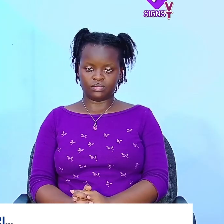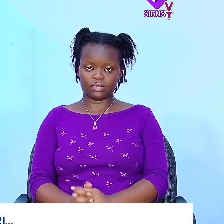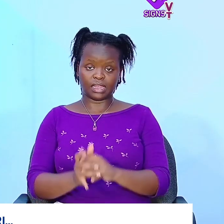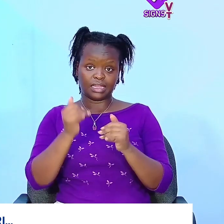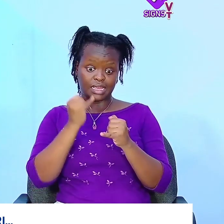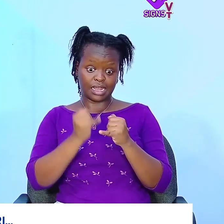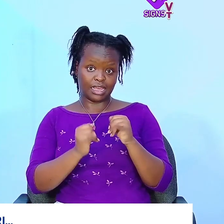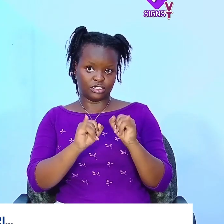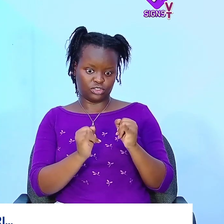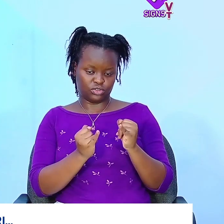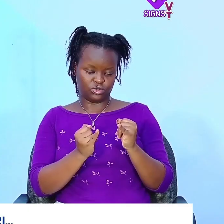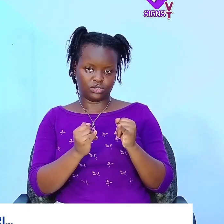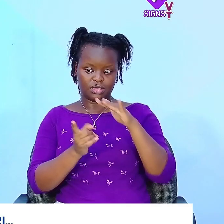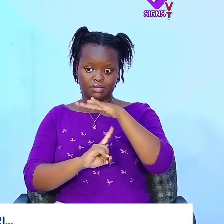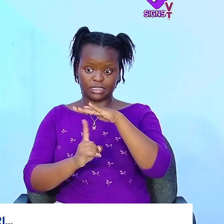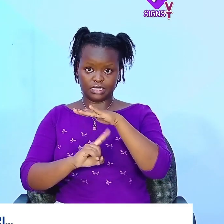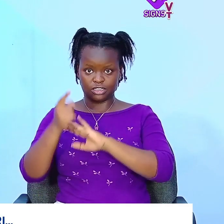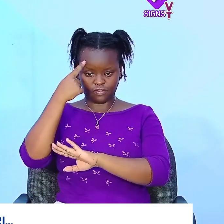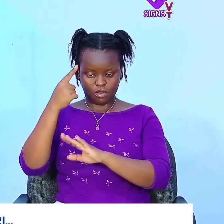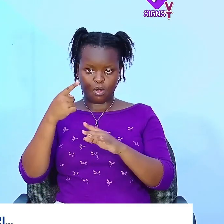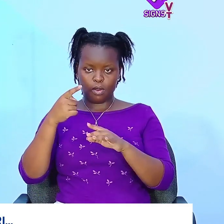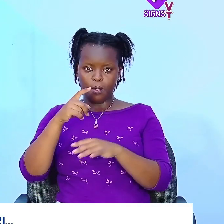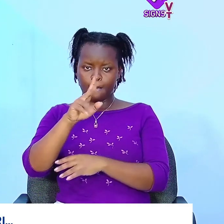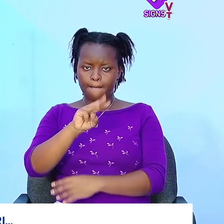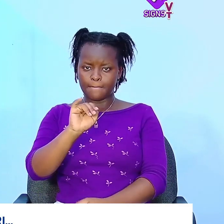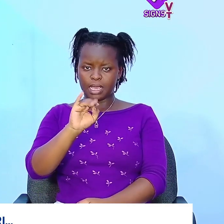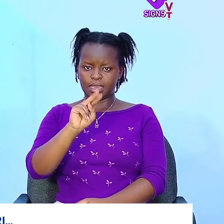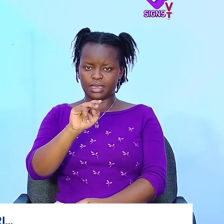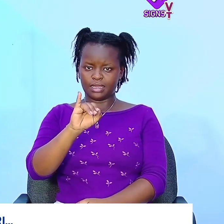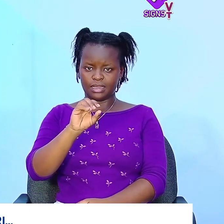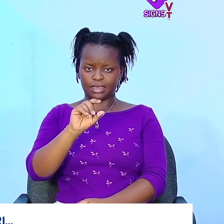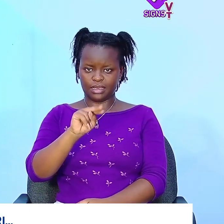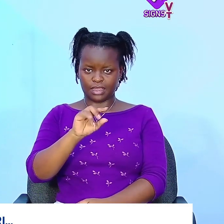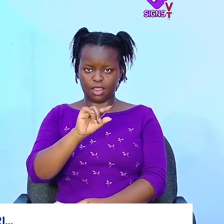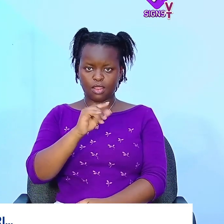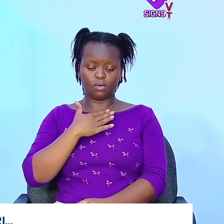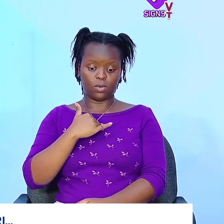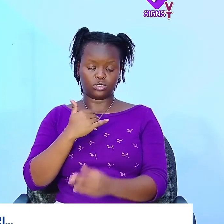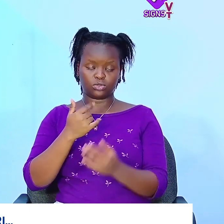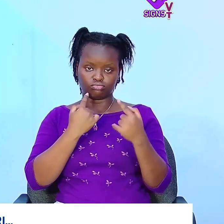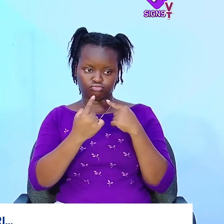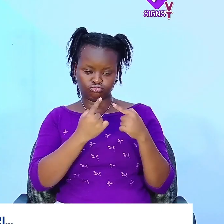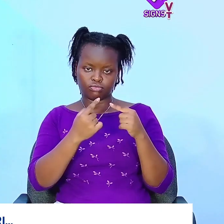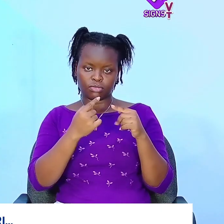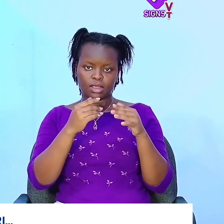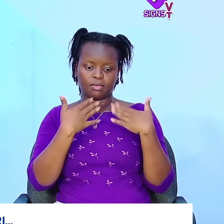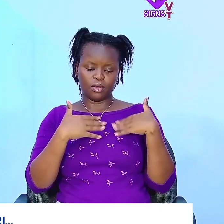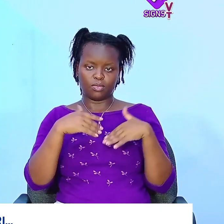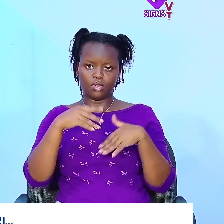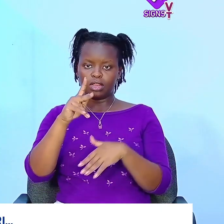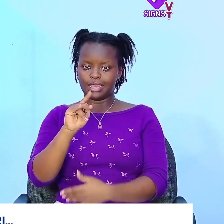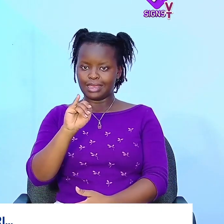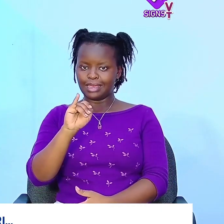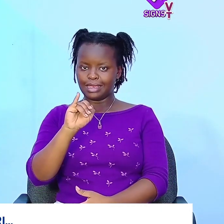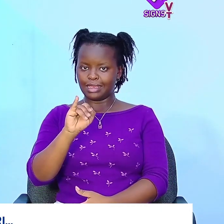Last news update, the Ministry of Mining plans to hold talks with residents of Ikolomani, that's Kakamega